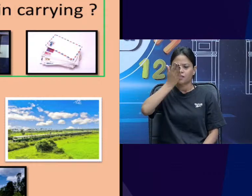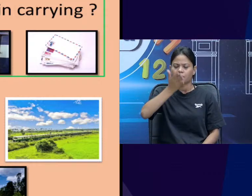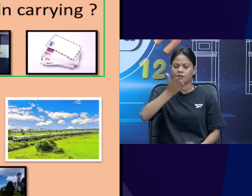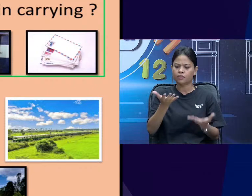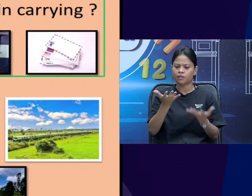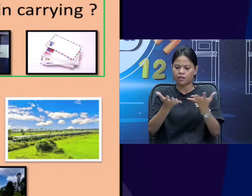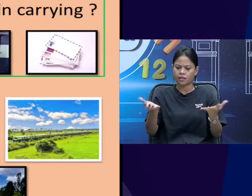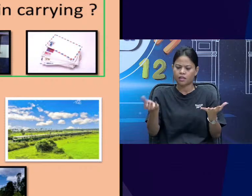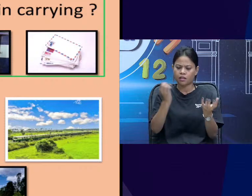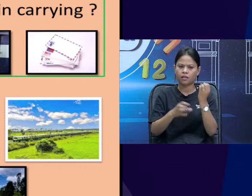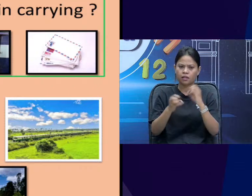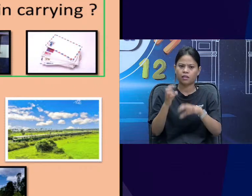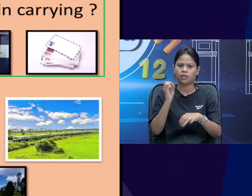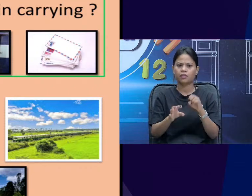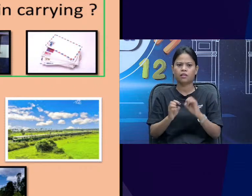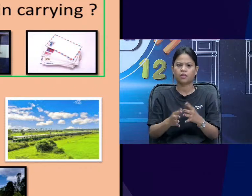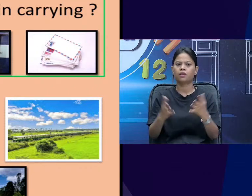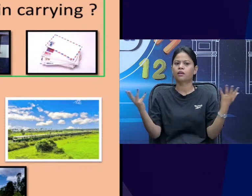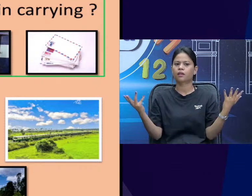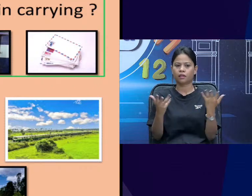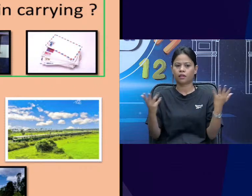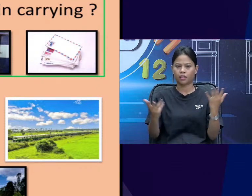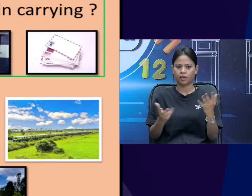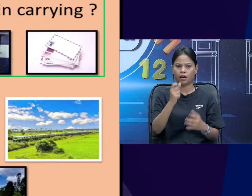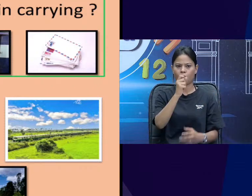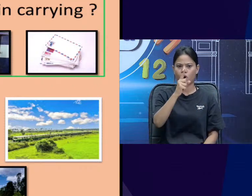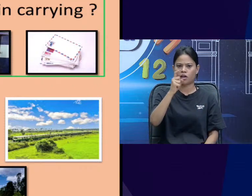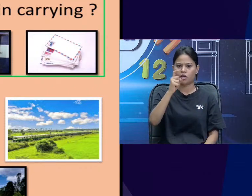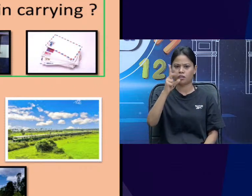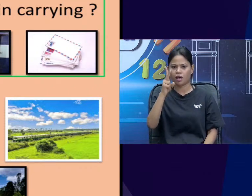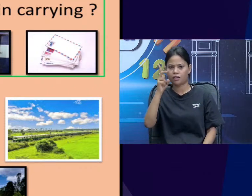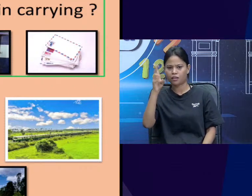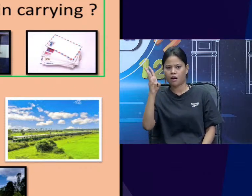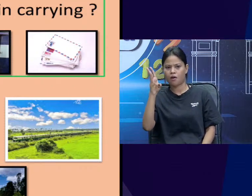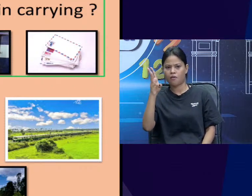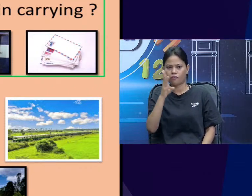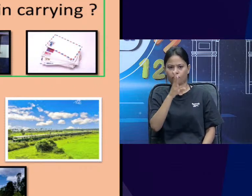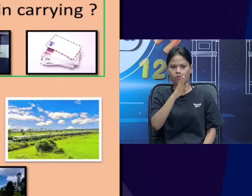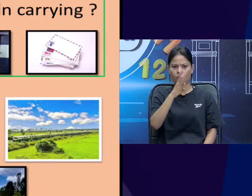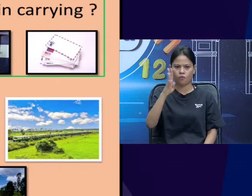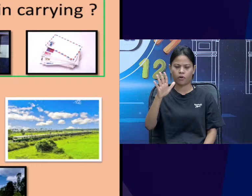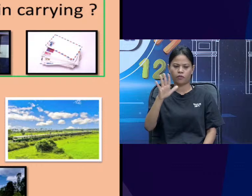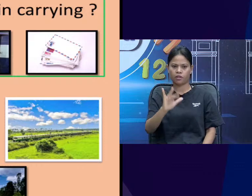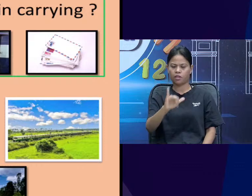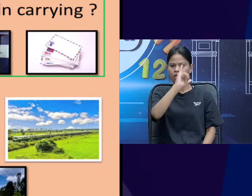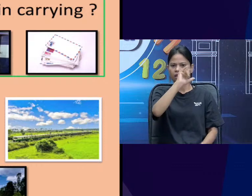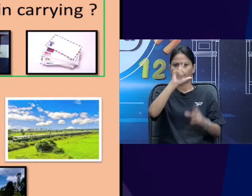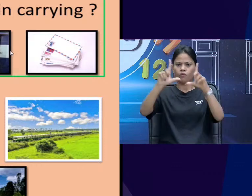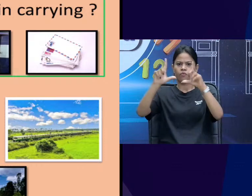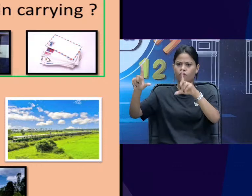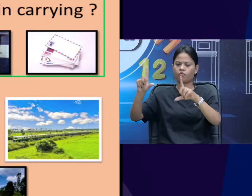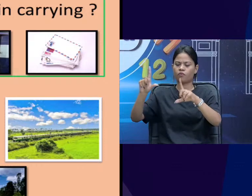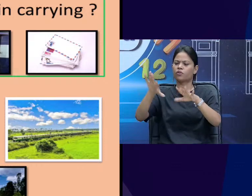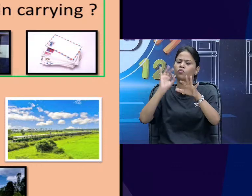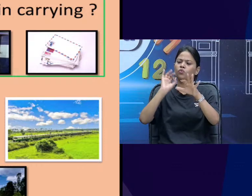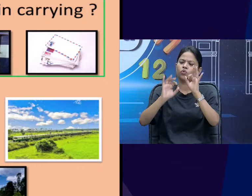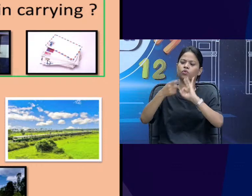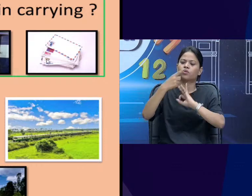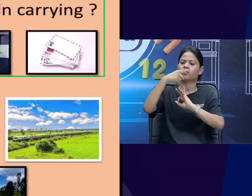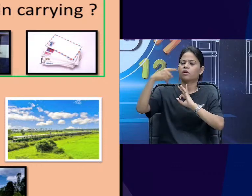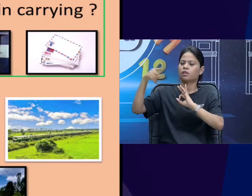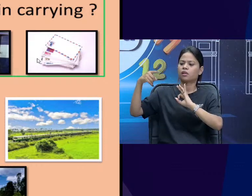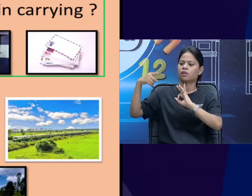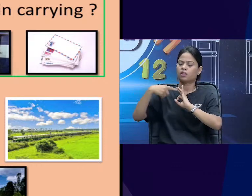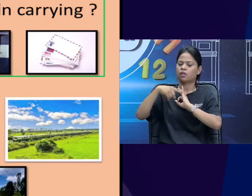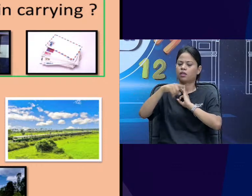carrying? Now I have shown here a picture of passenger, parcel, mail